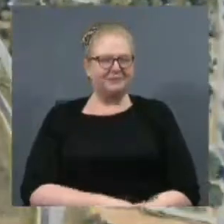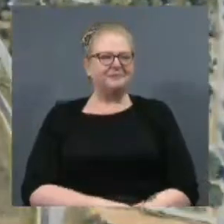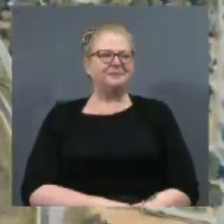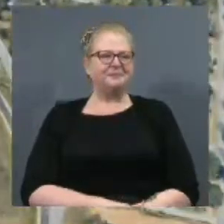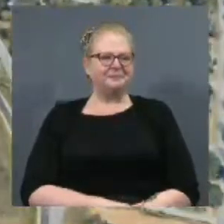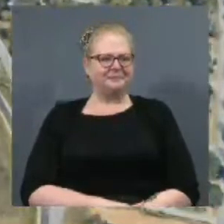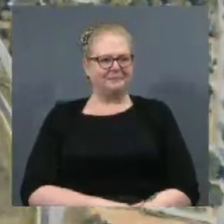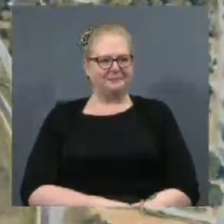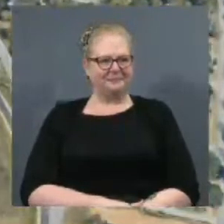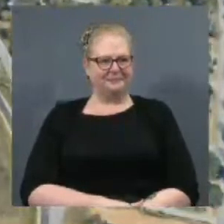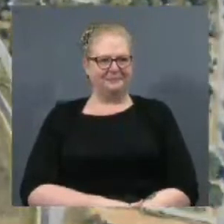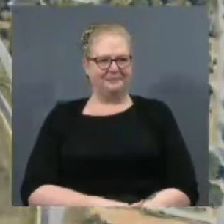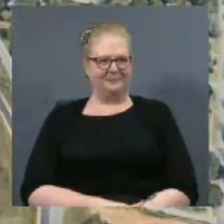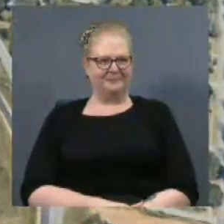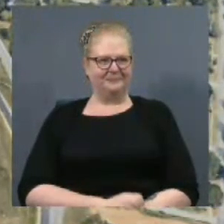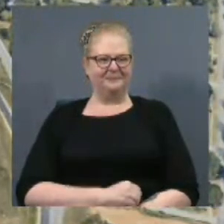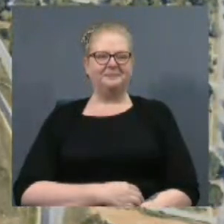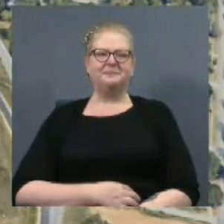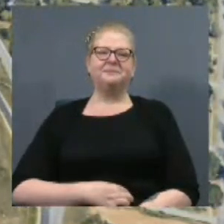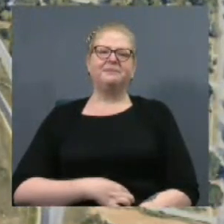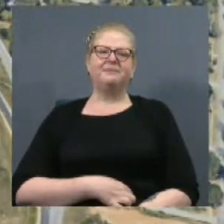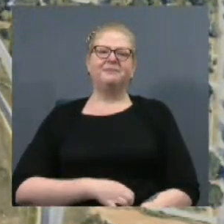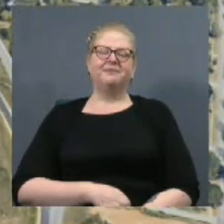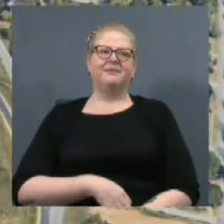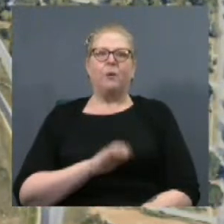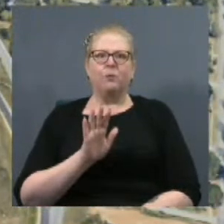Oh, sorry.